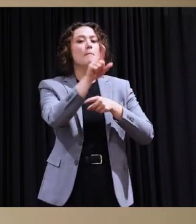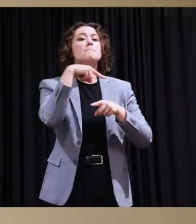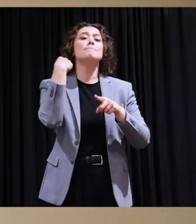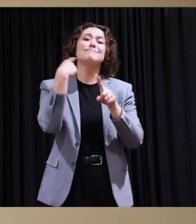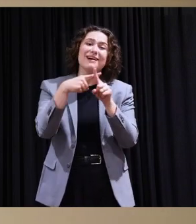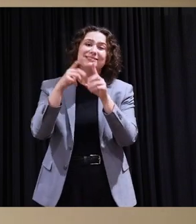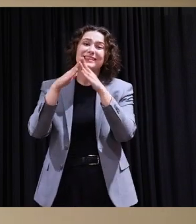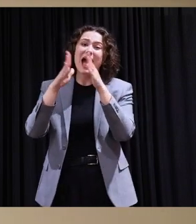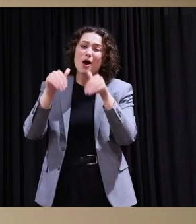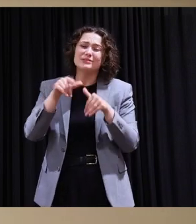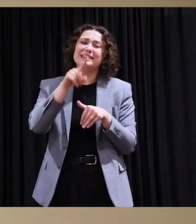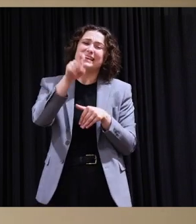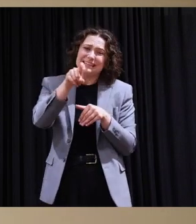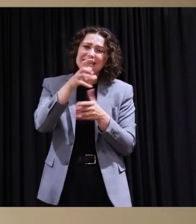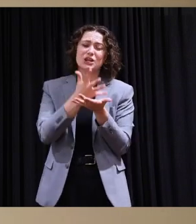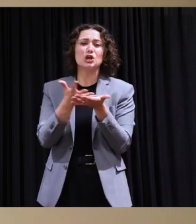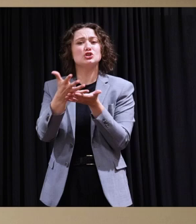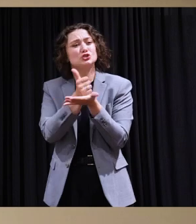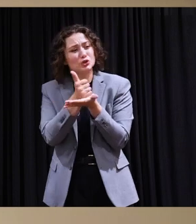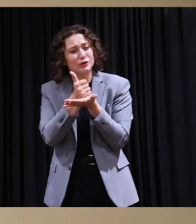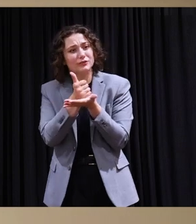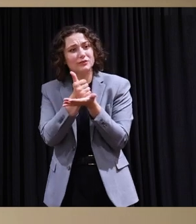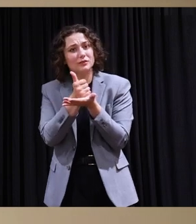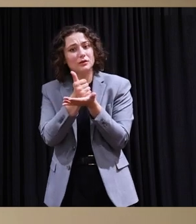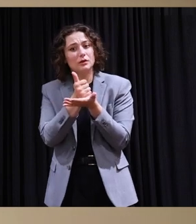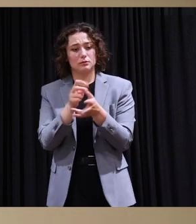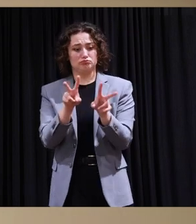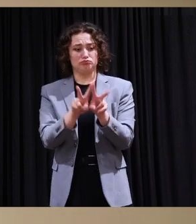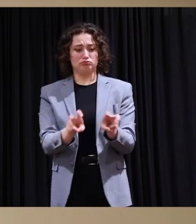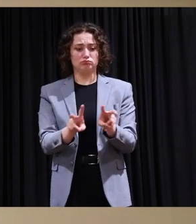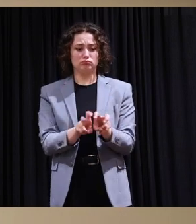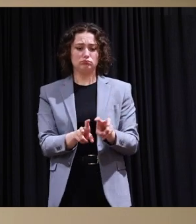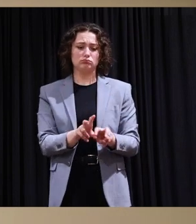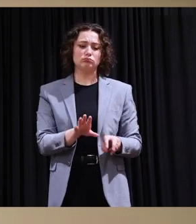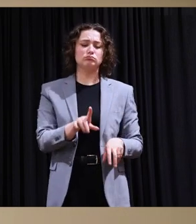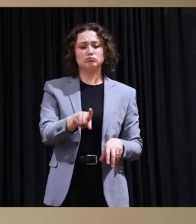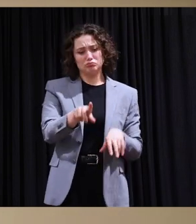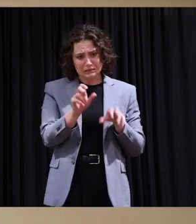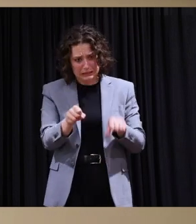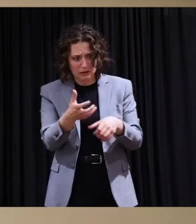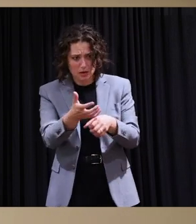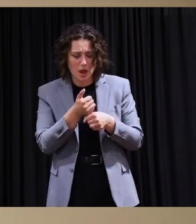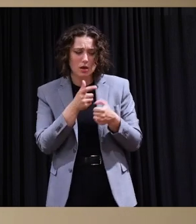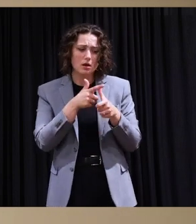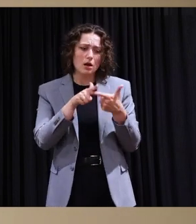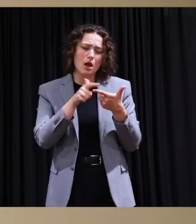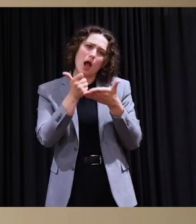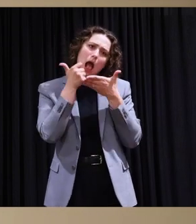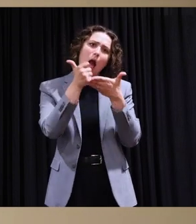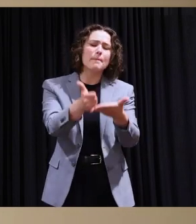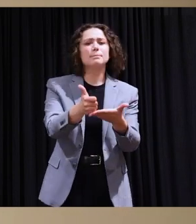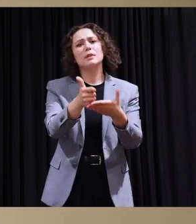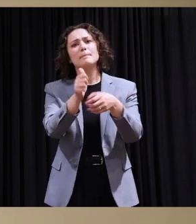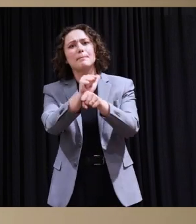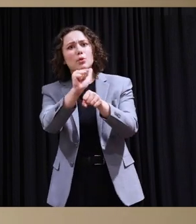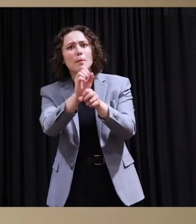need and deserve, that they, evaluate what they're eligible for, help them with employment opportunities, reunify them with